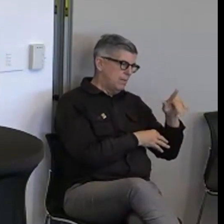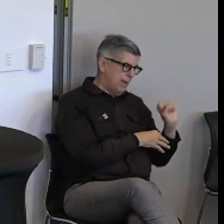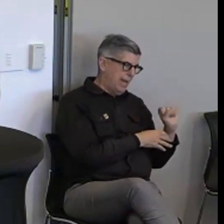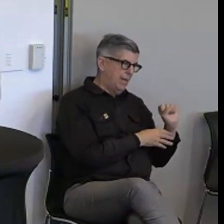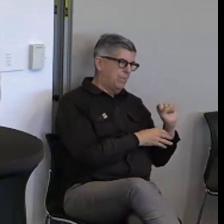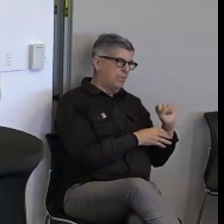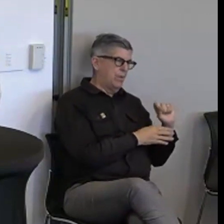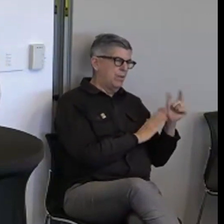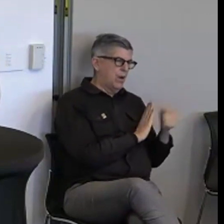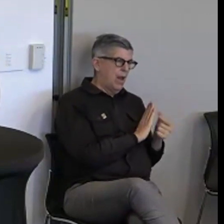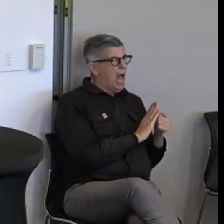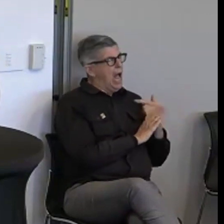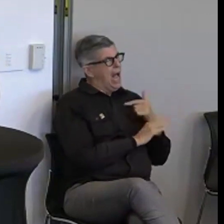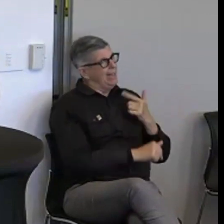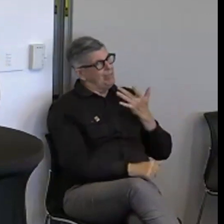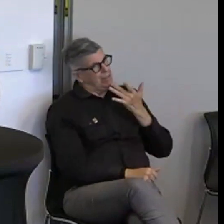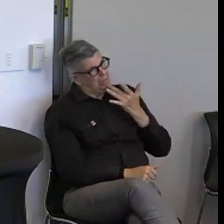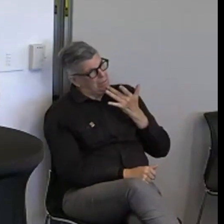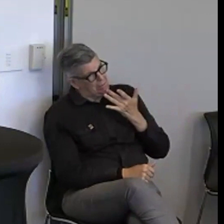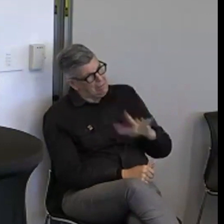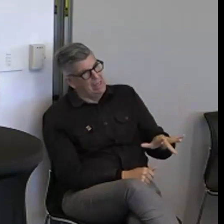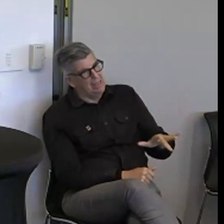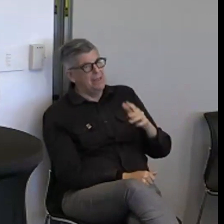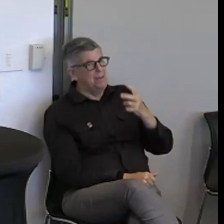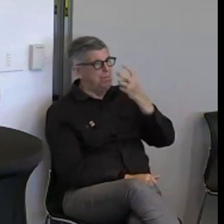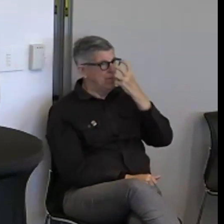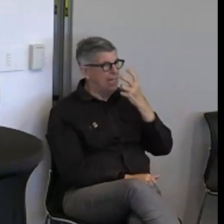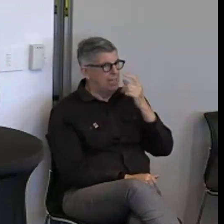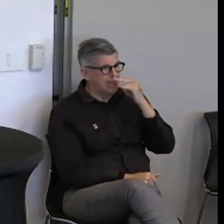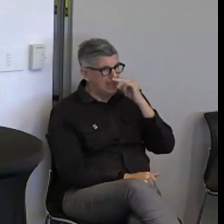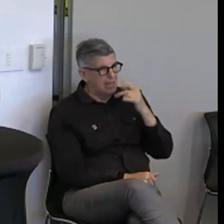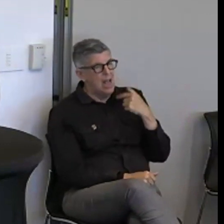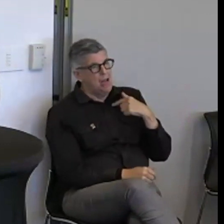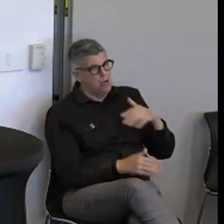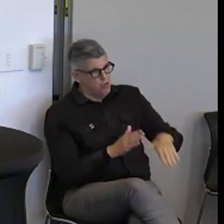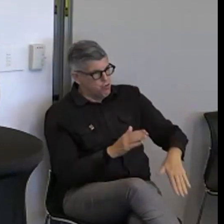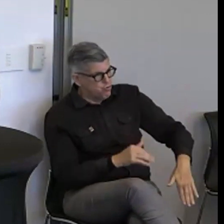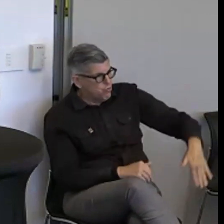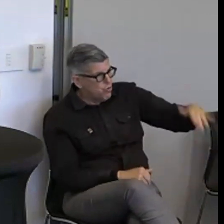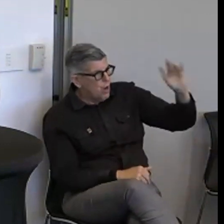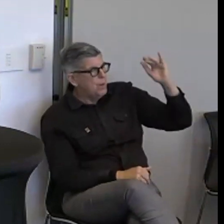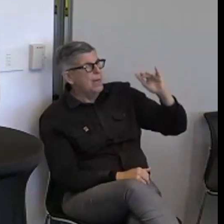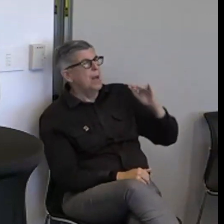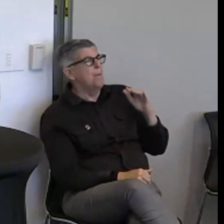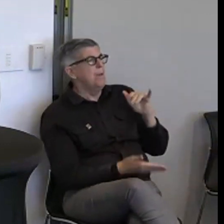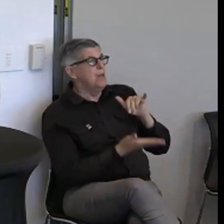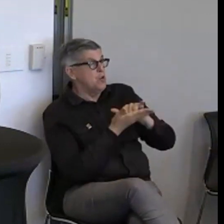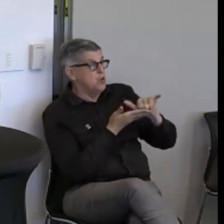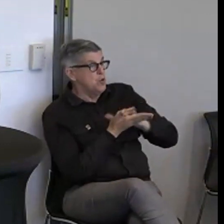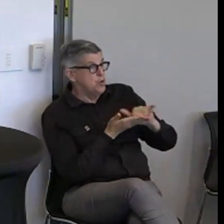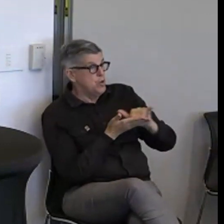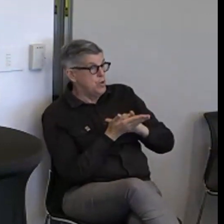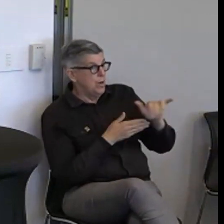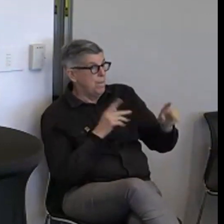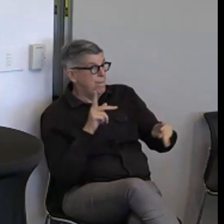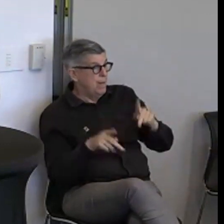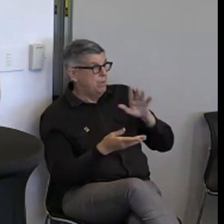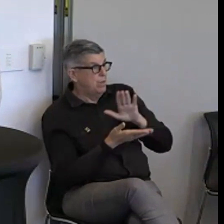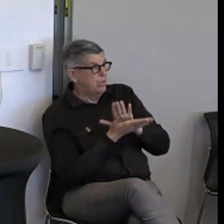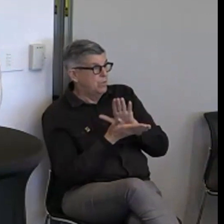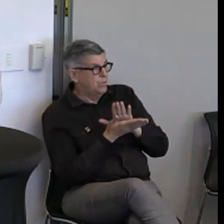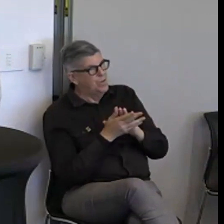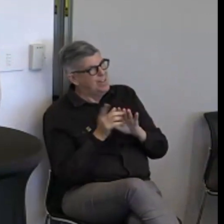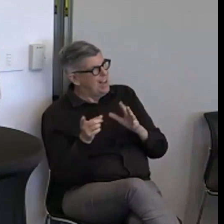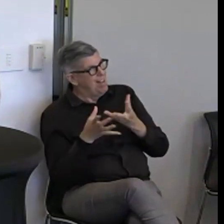super privileged blind kid growing up in New York, in the public schools, which are super well resourced, or were at